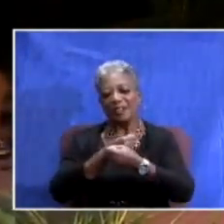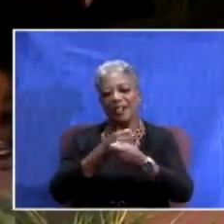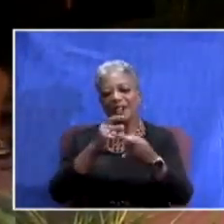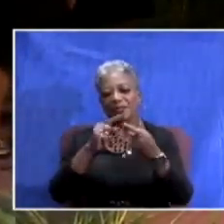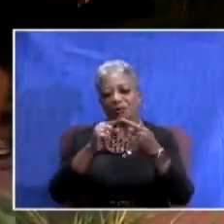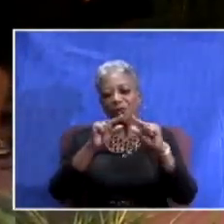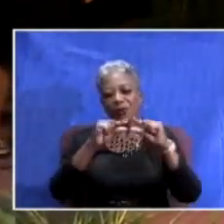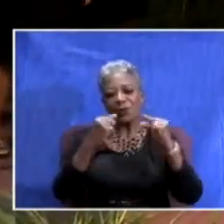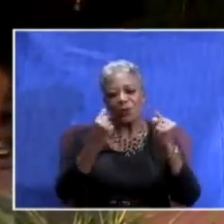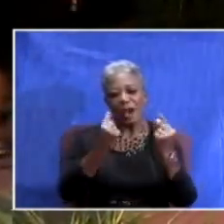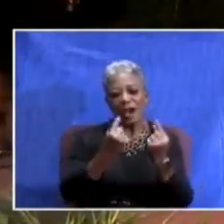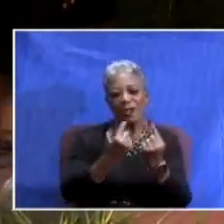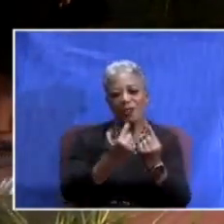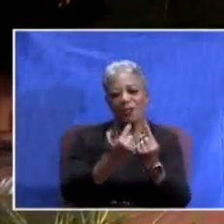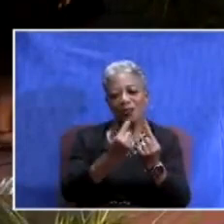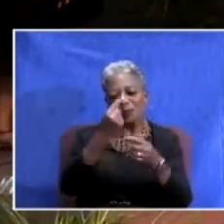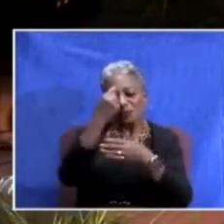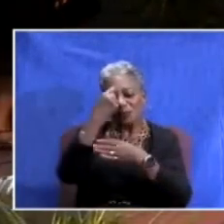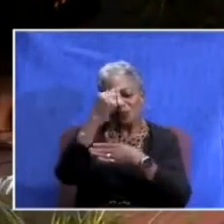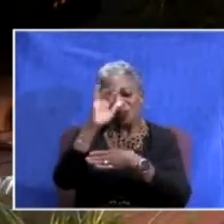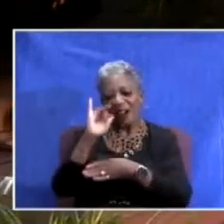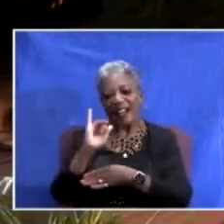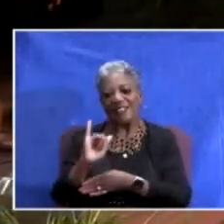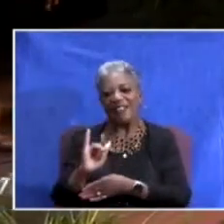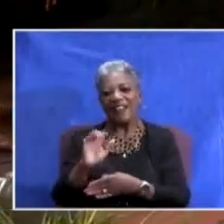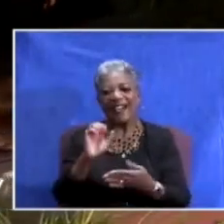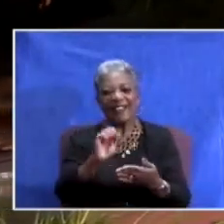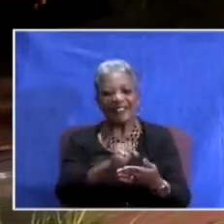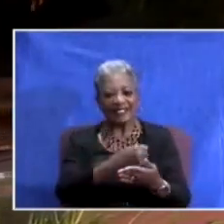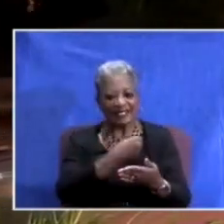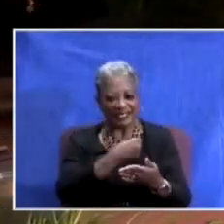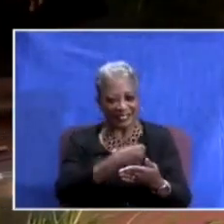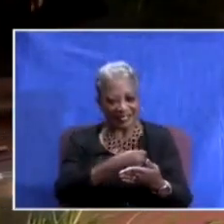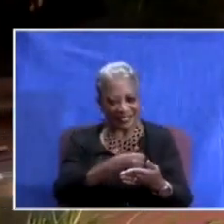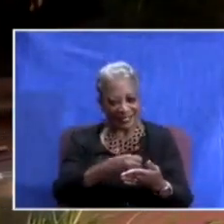feet, ministering to them. Let's refresh them. Come on.